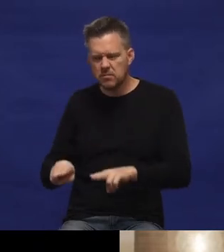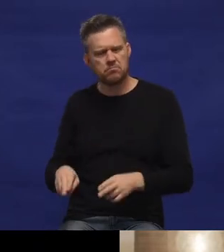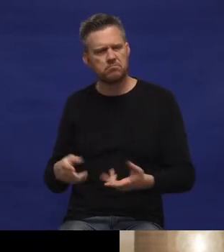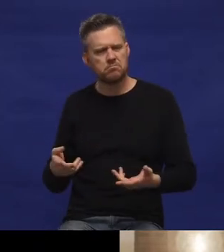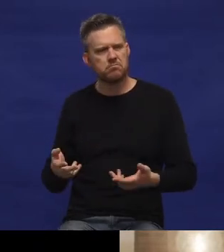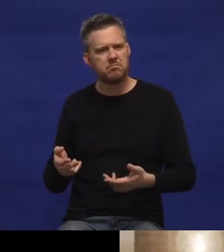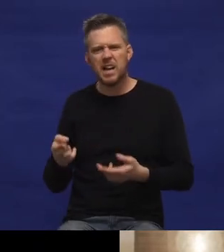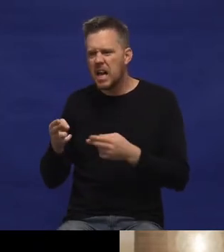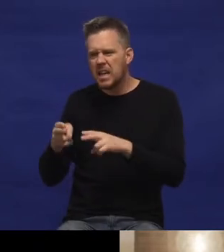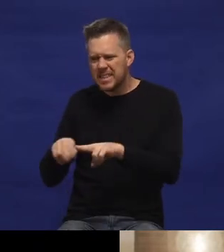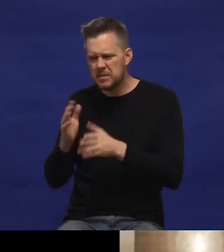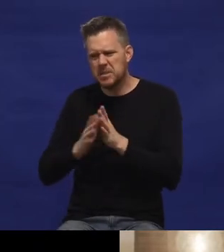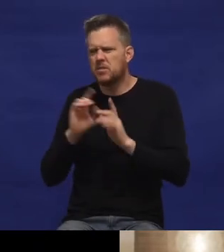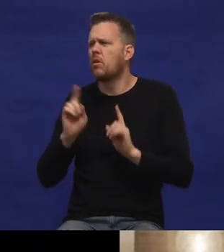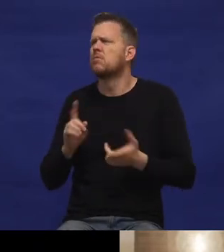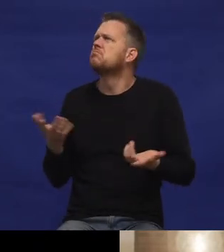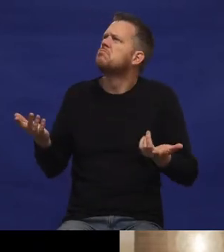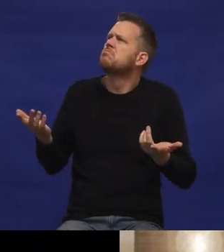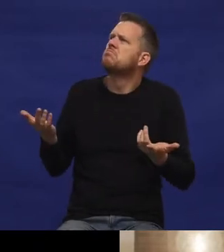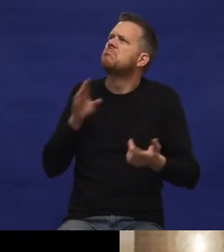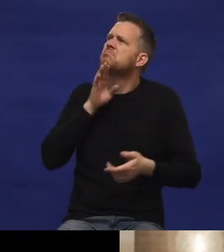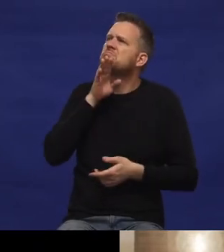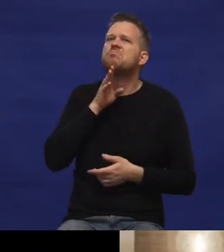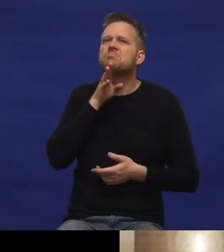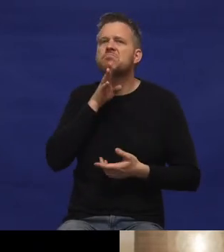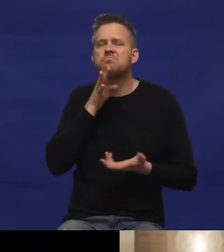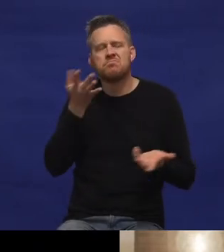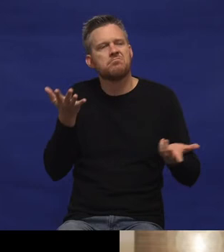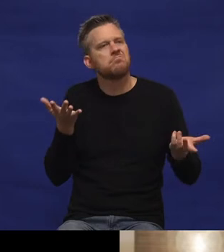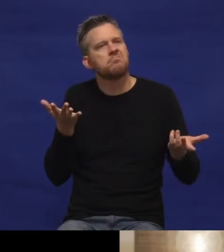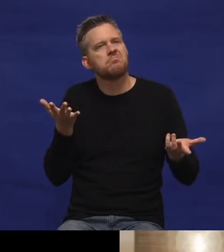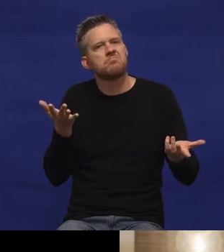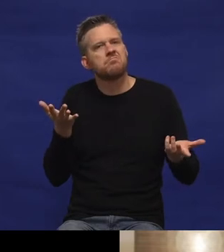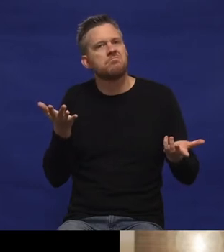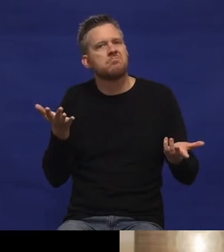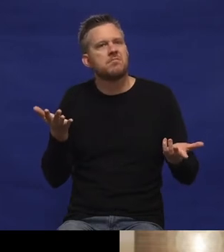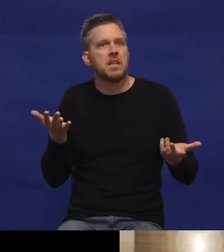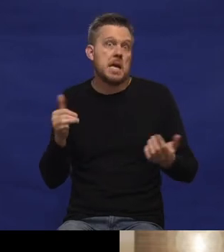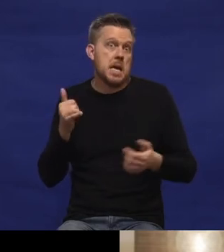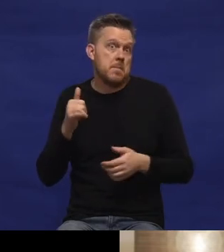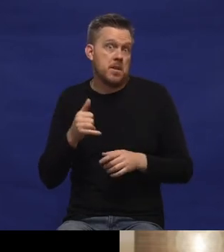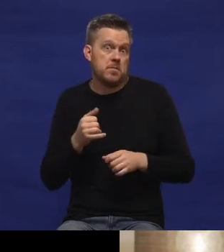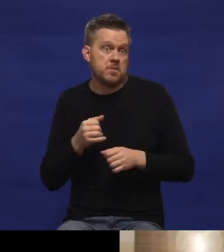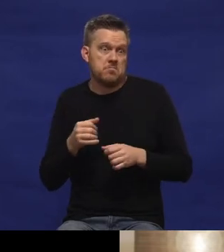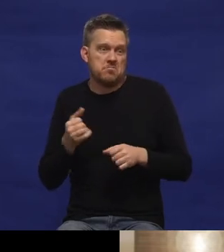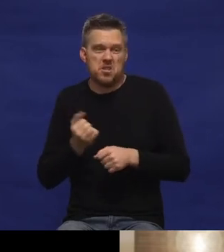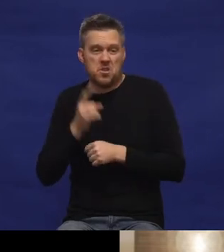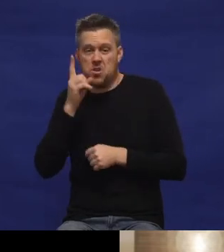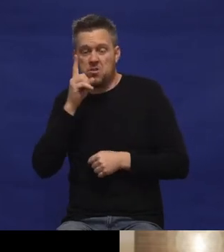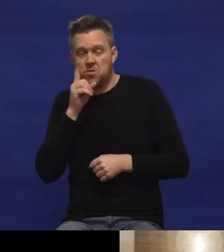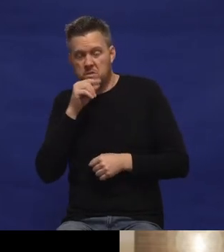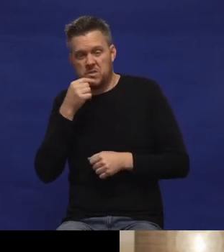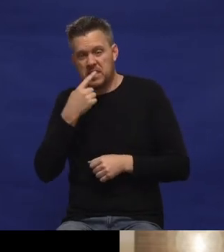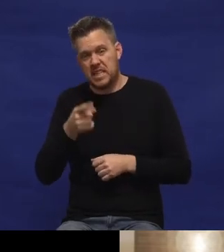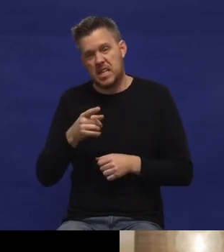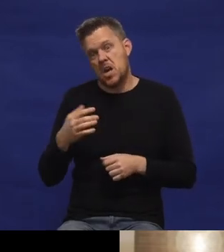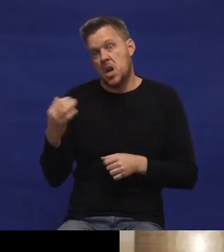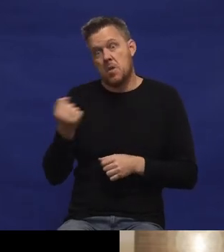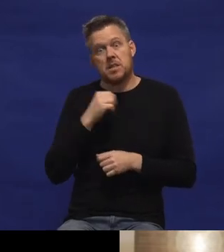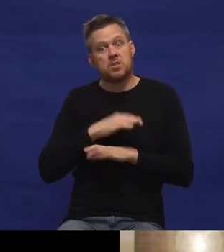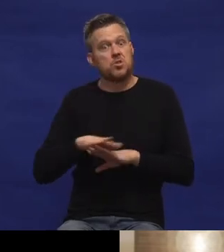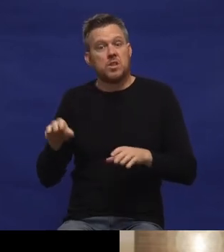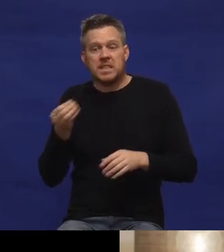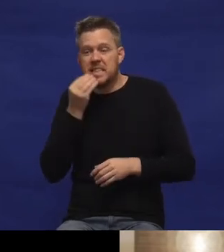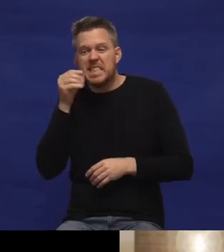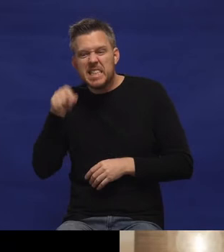I mean, have you ever actually stopped to think about that? Like, it might as well have been good for God to say, hey, Adam, you must not eat of